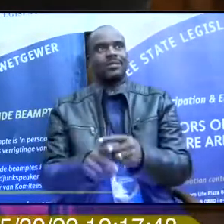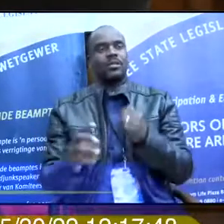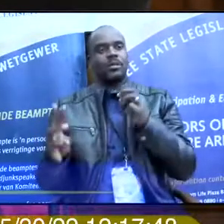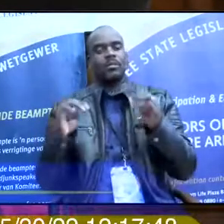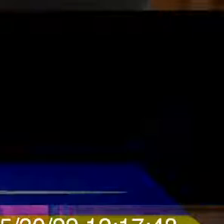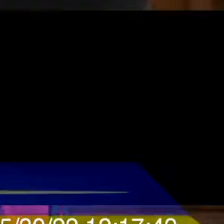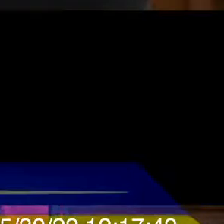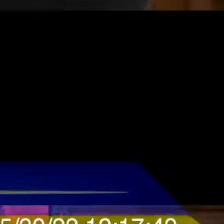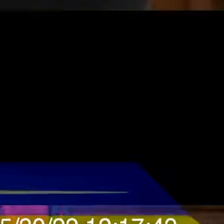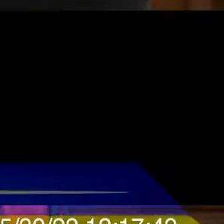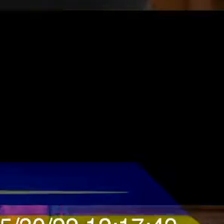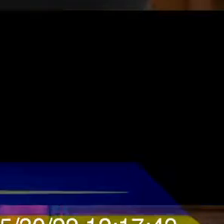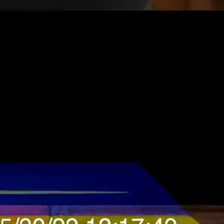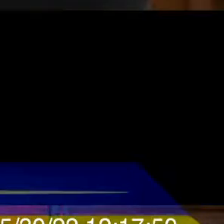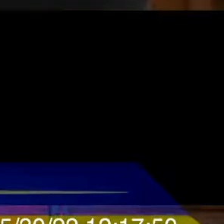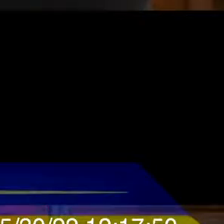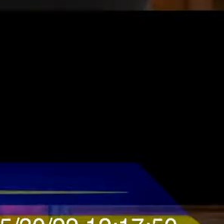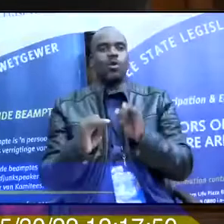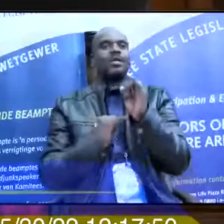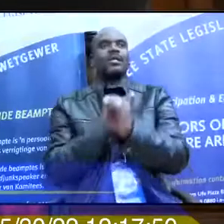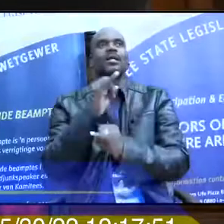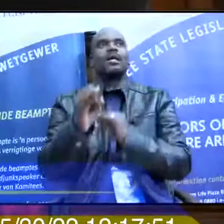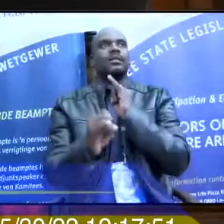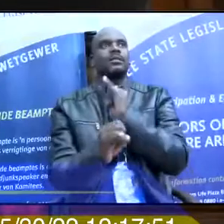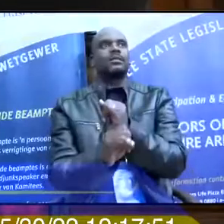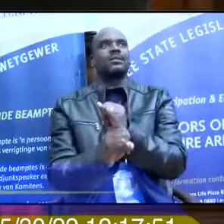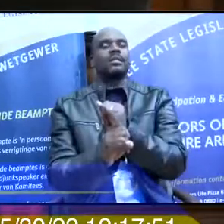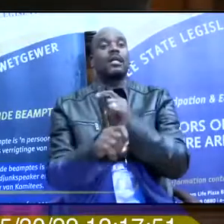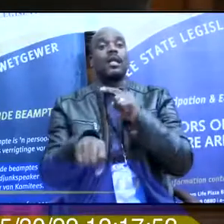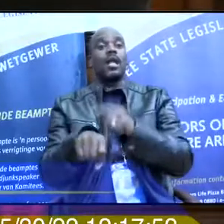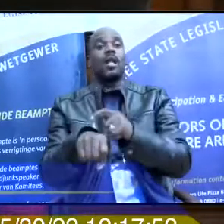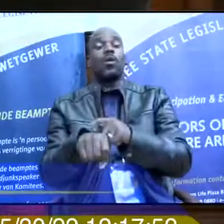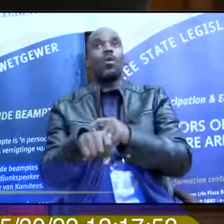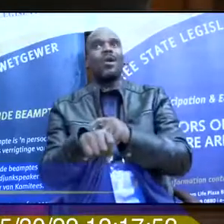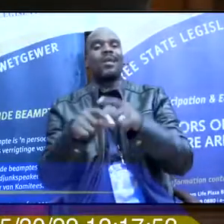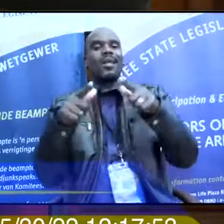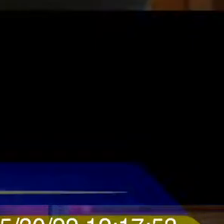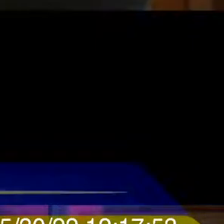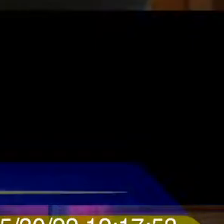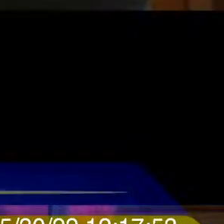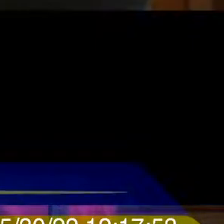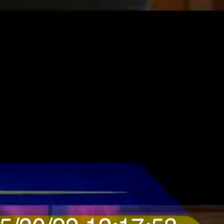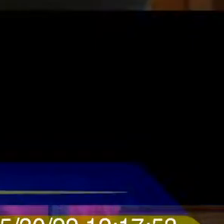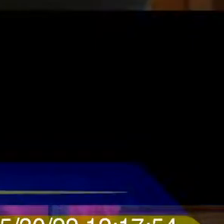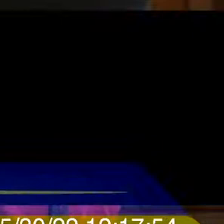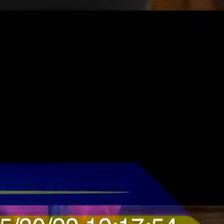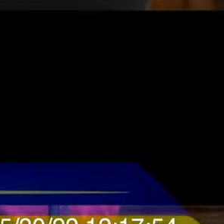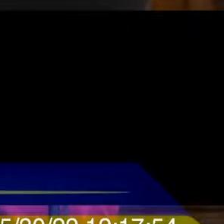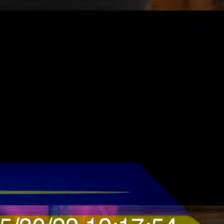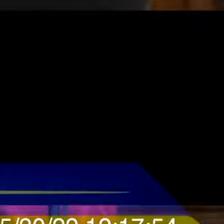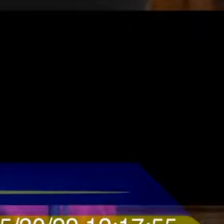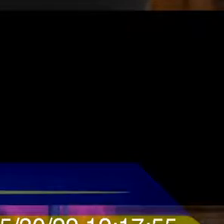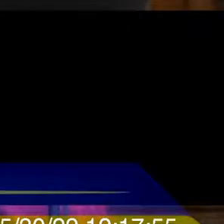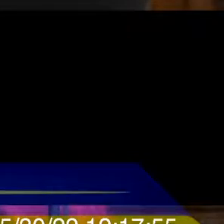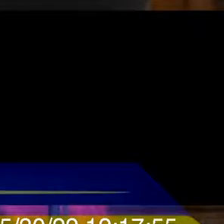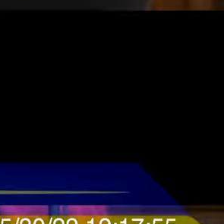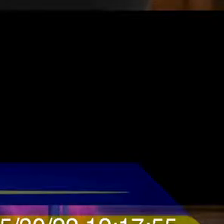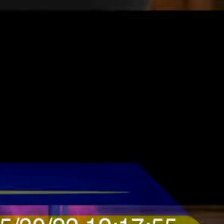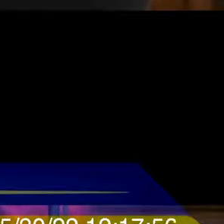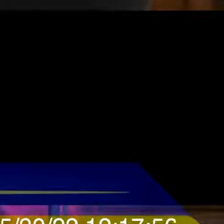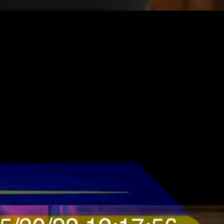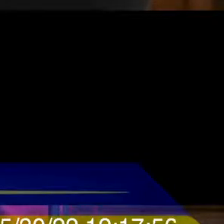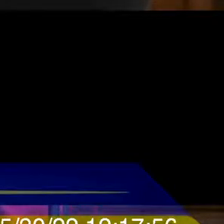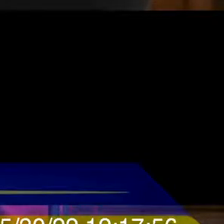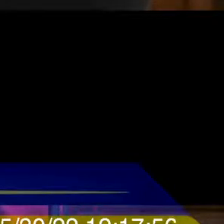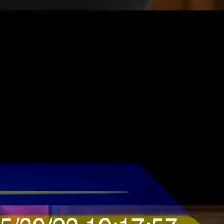keep those industries at that particular level but now the playing field